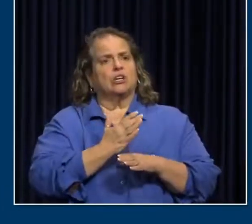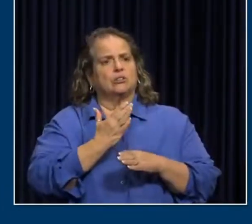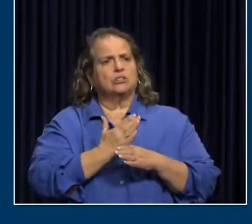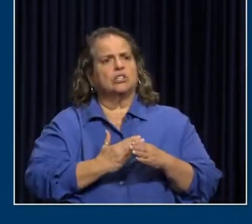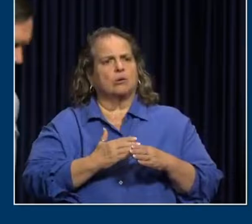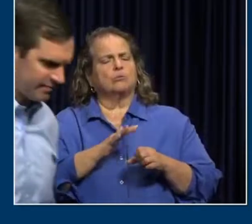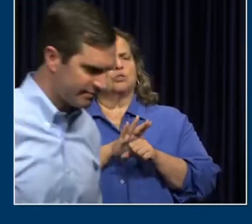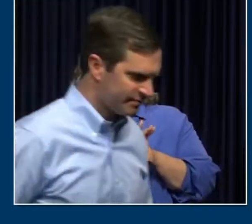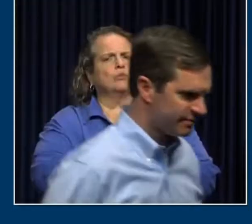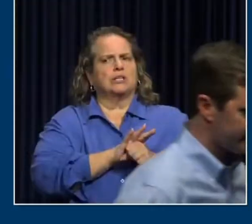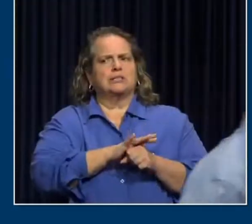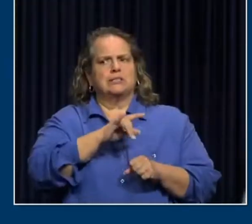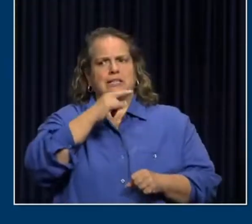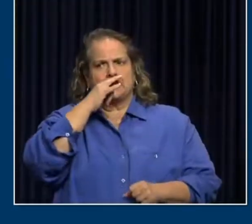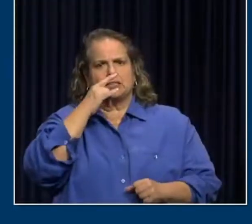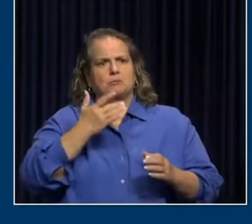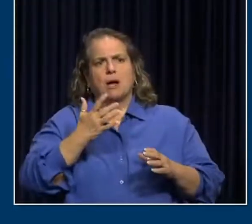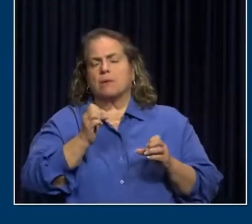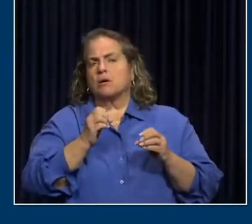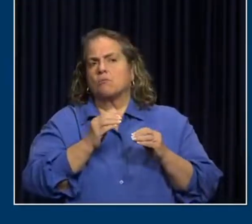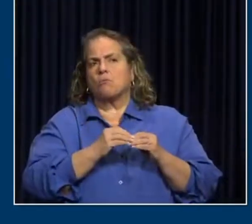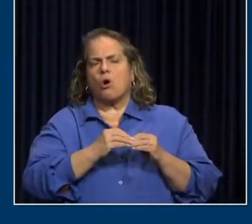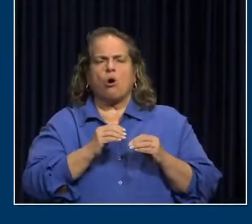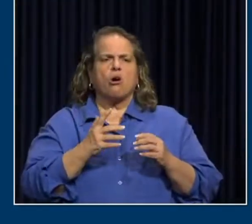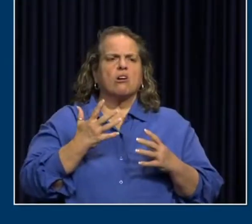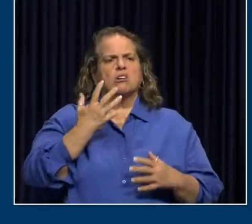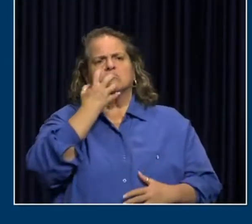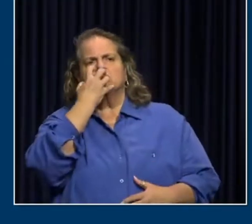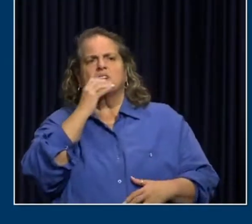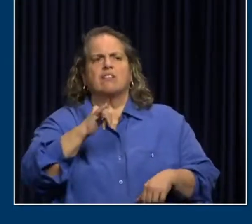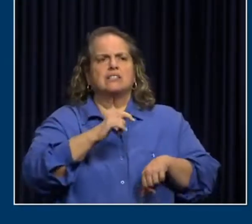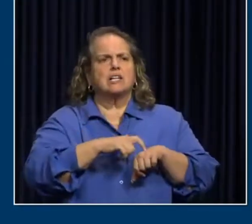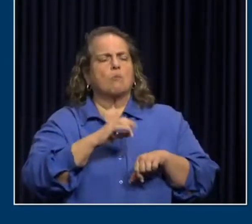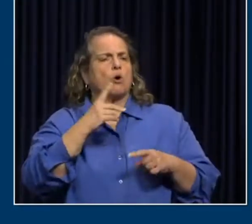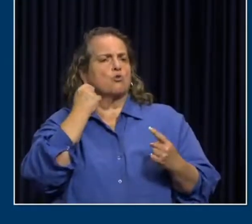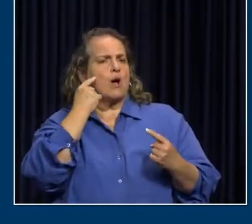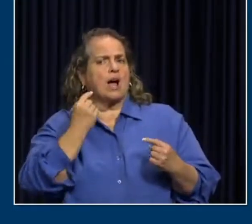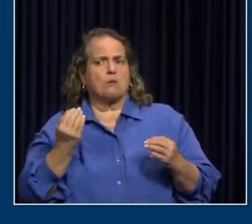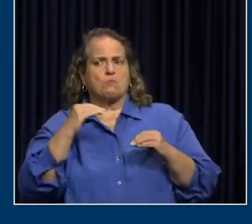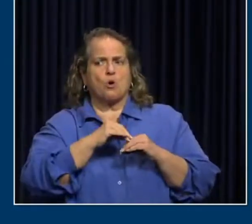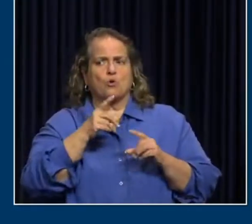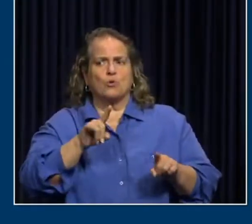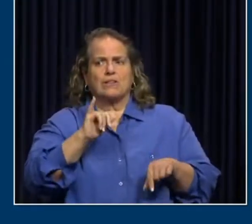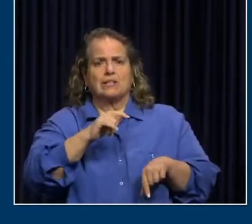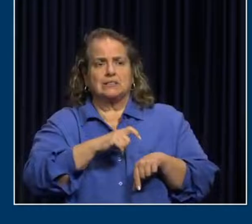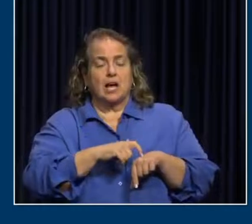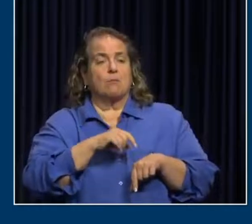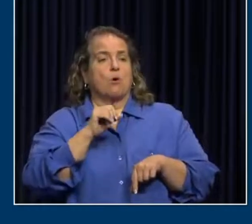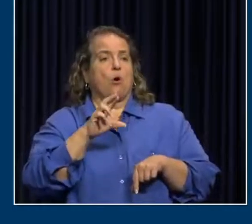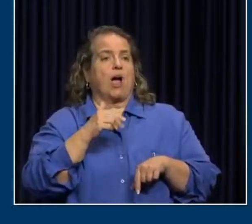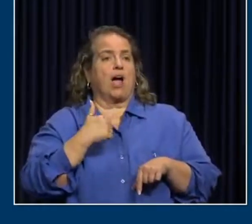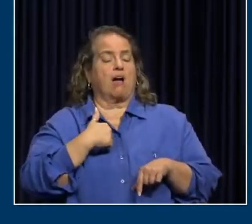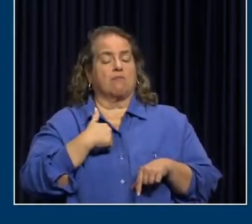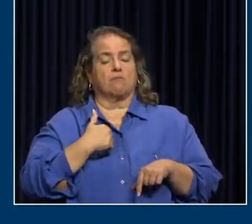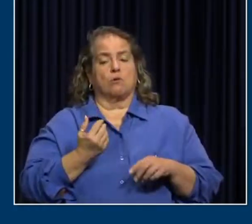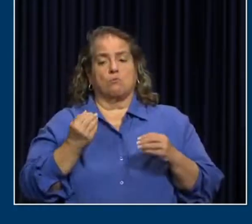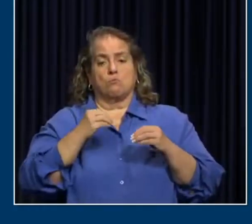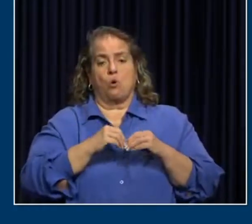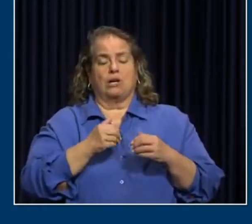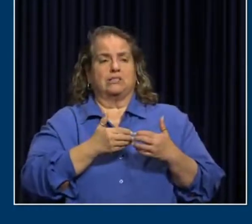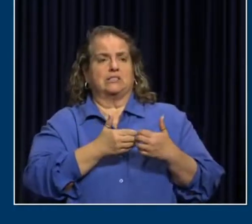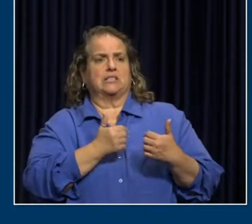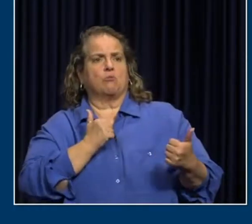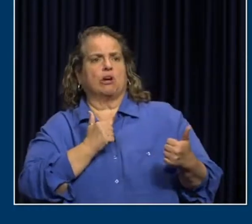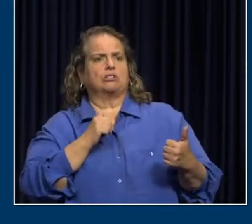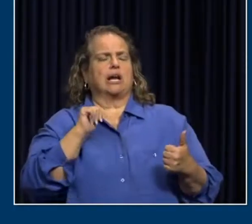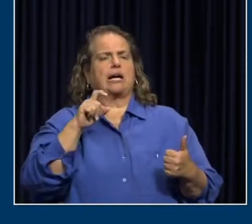be more aggressive during this time or cry more than they typically do. They may have increased separation anxiety, and that